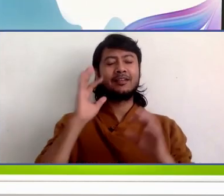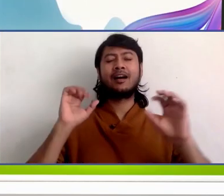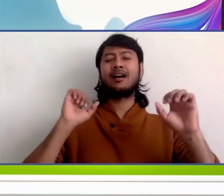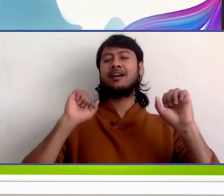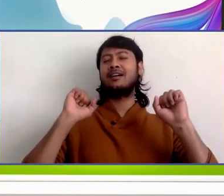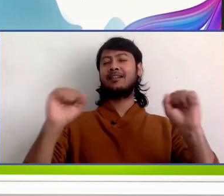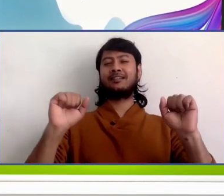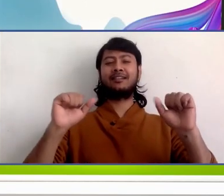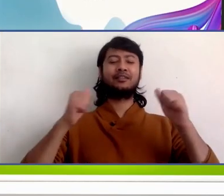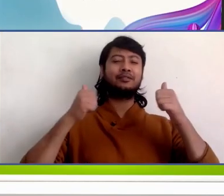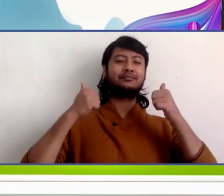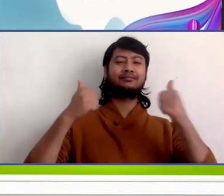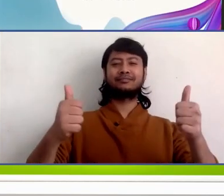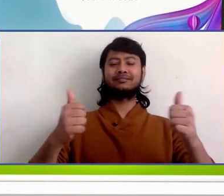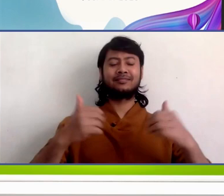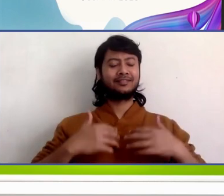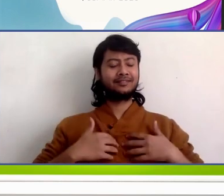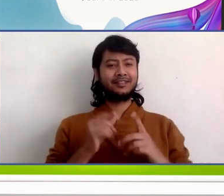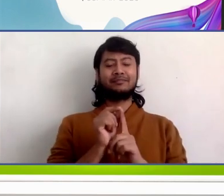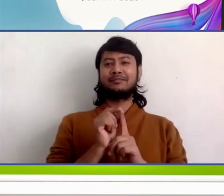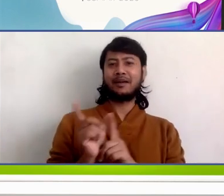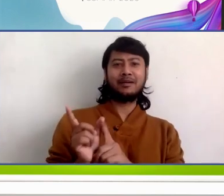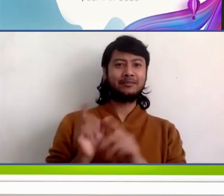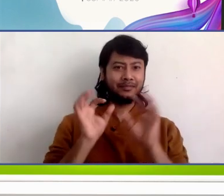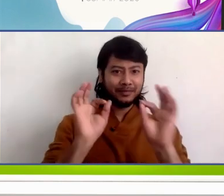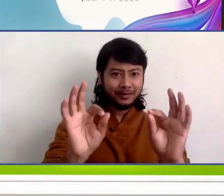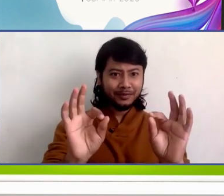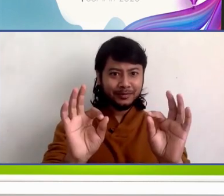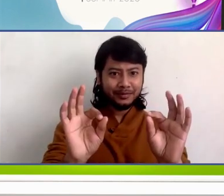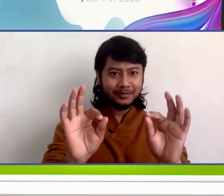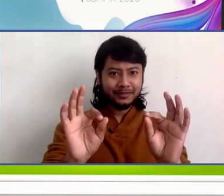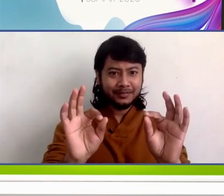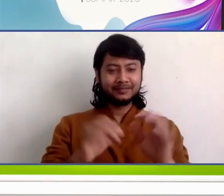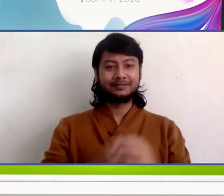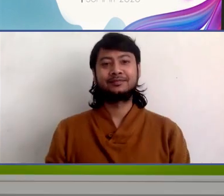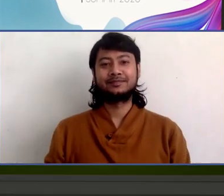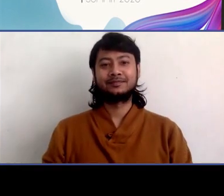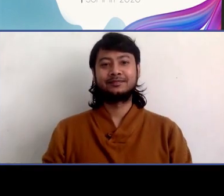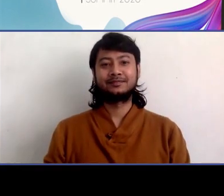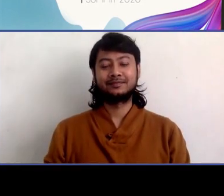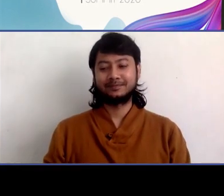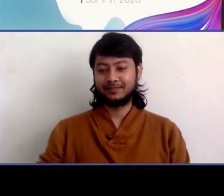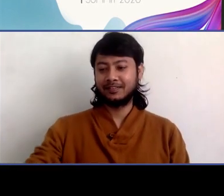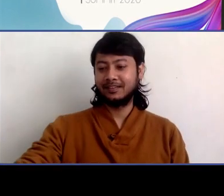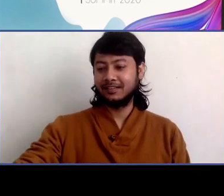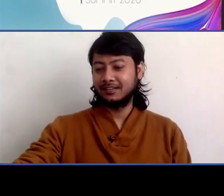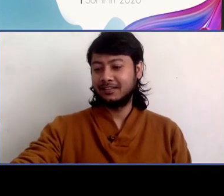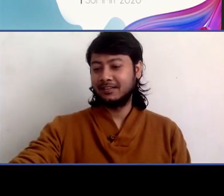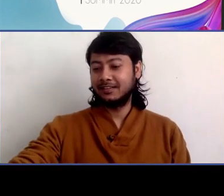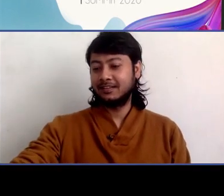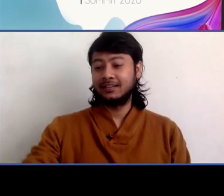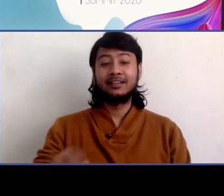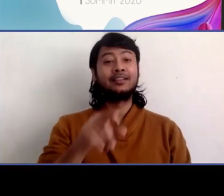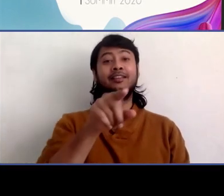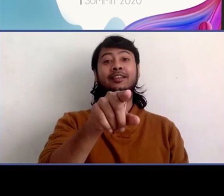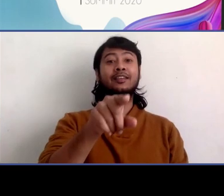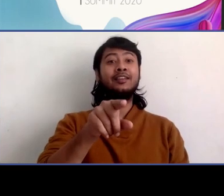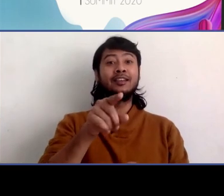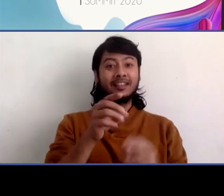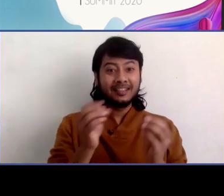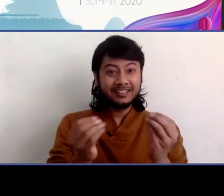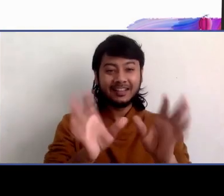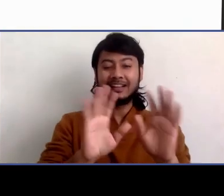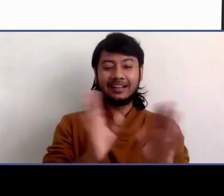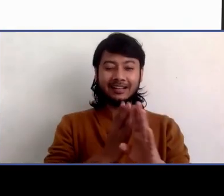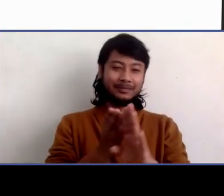in the morning? Have you got your energy back? And why don't you do this before we start? Why don't